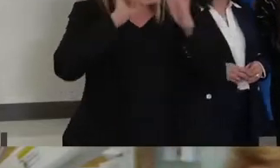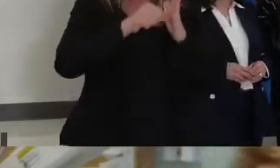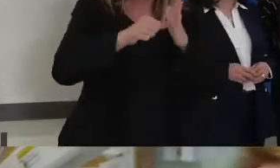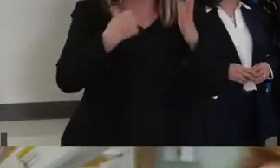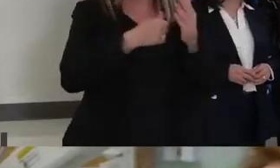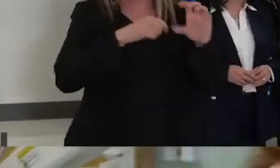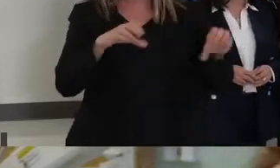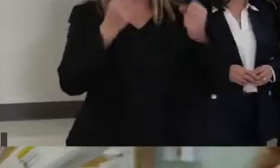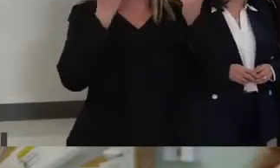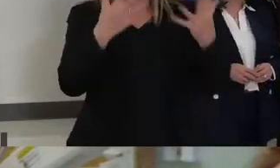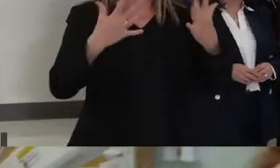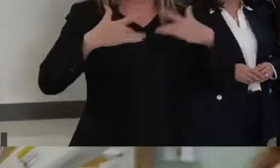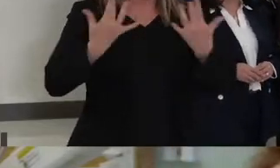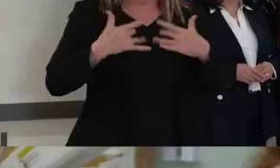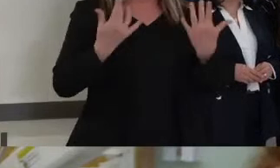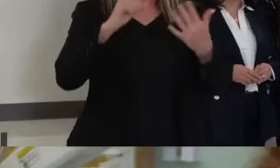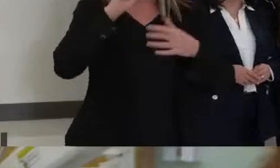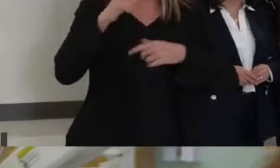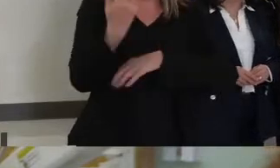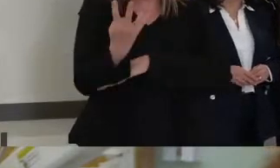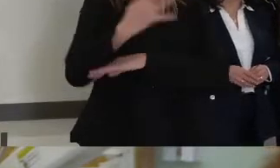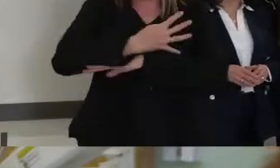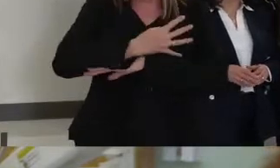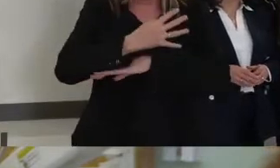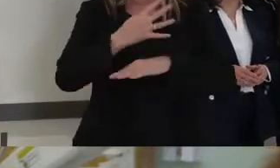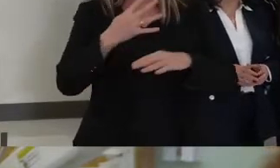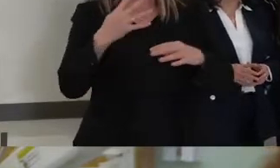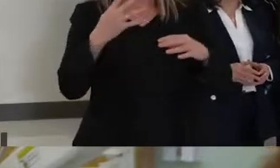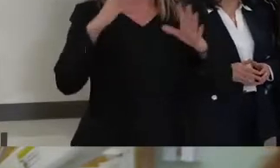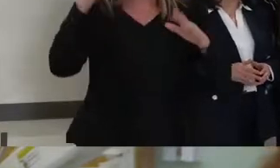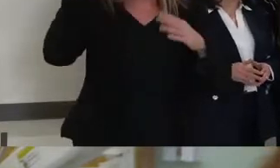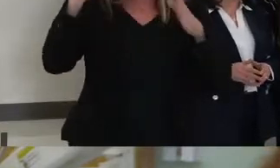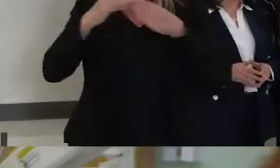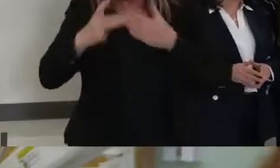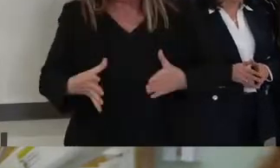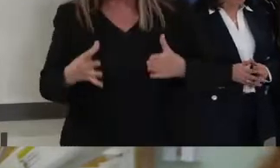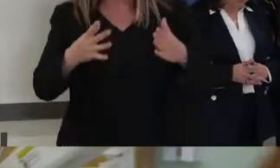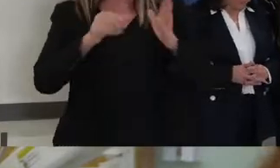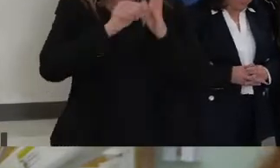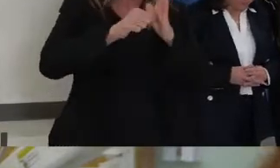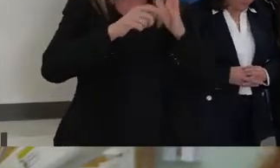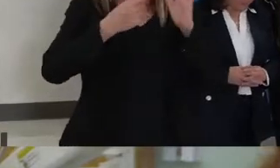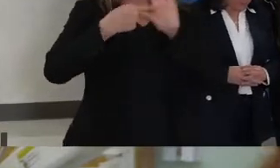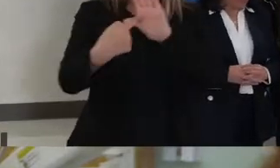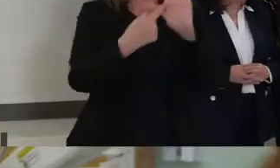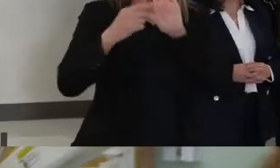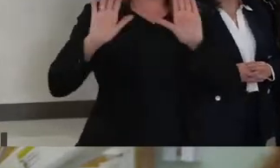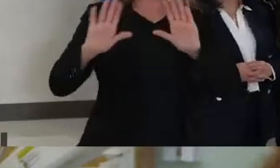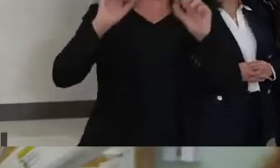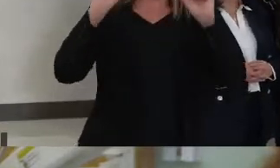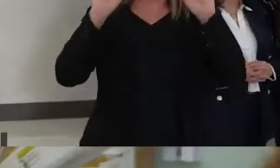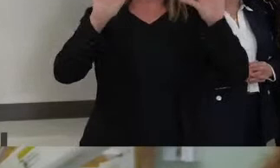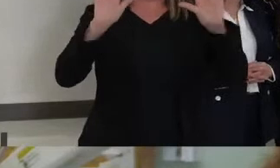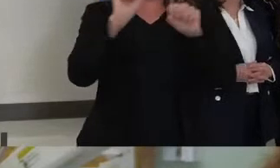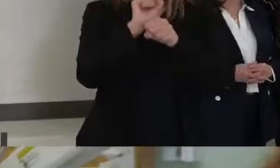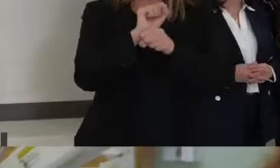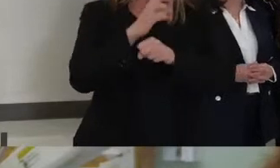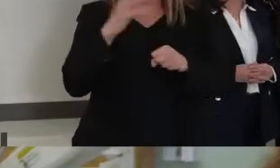lot of events beyond just these 4 days with elected leaders highlighting their great work, and some